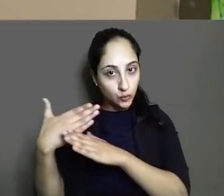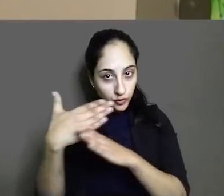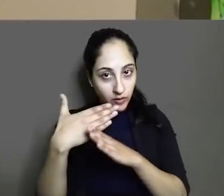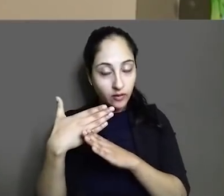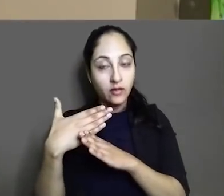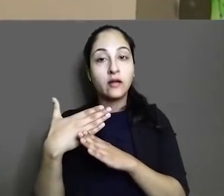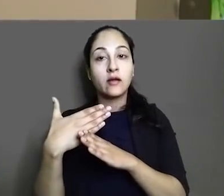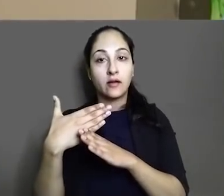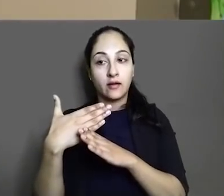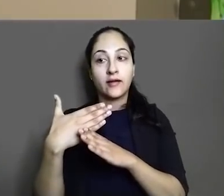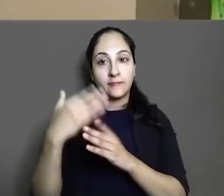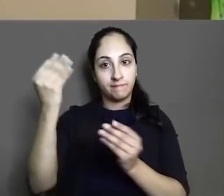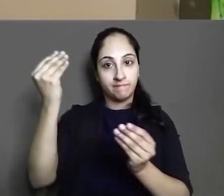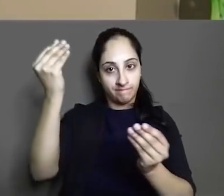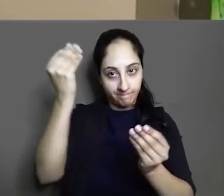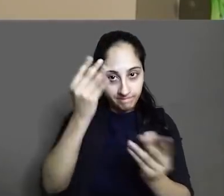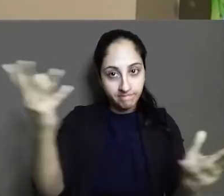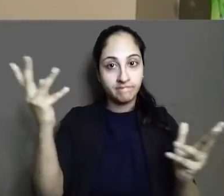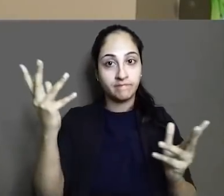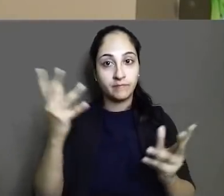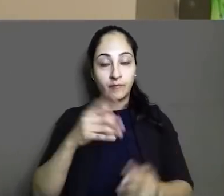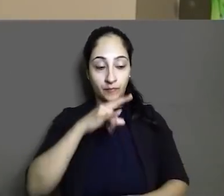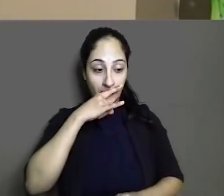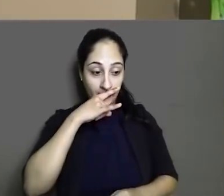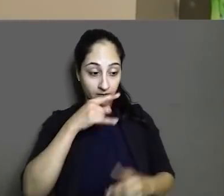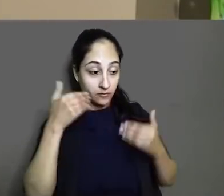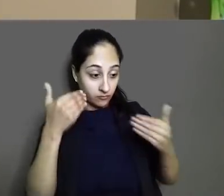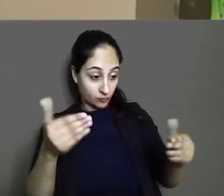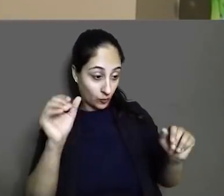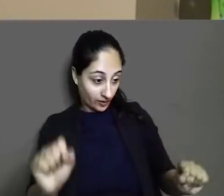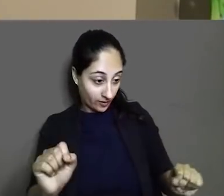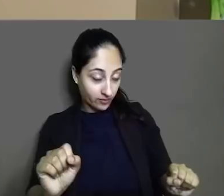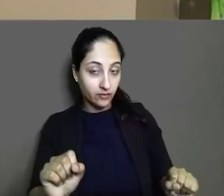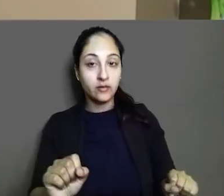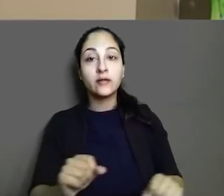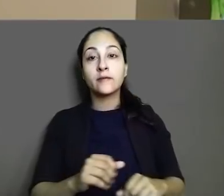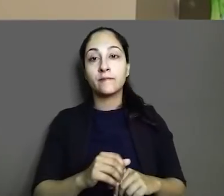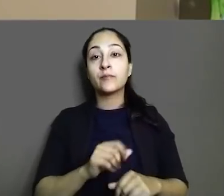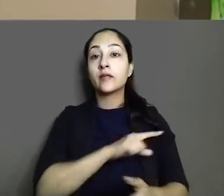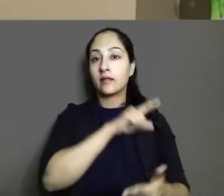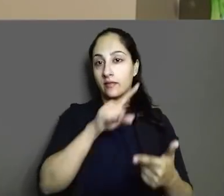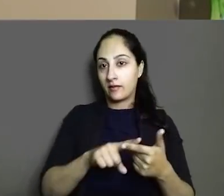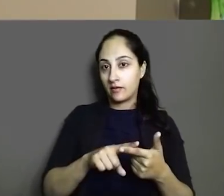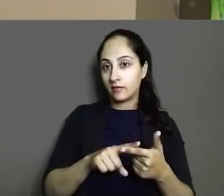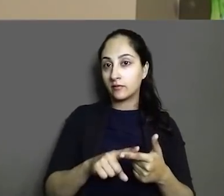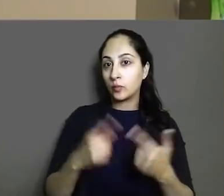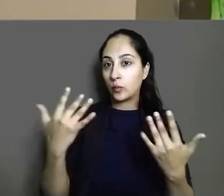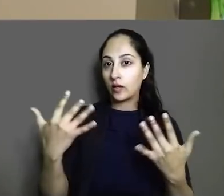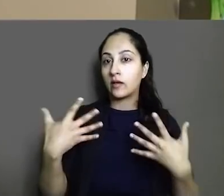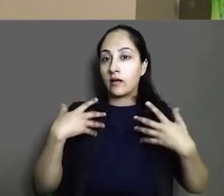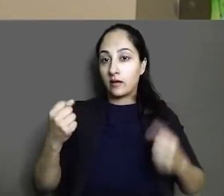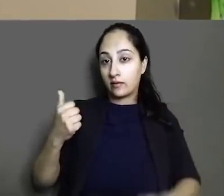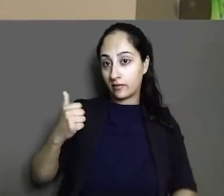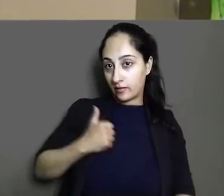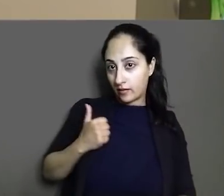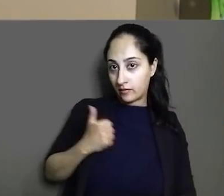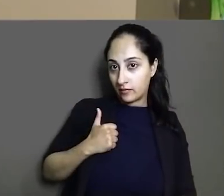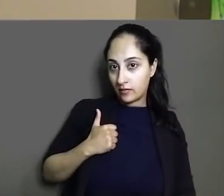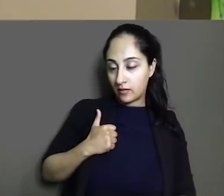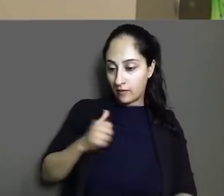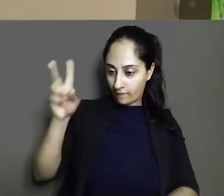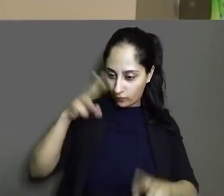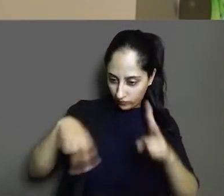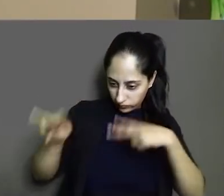to this population. Thankfully, we know that kids don't get severe disease the way that adults, especially our seniors,